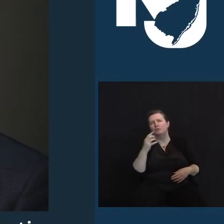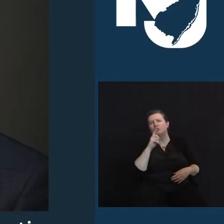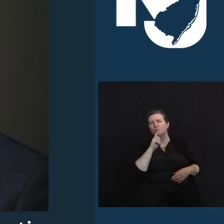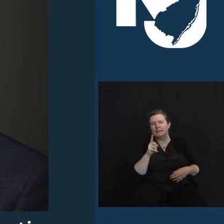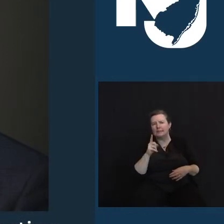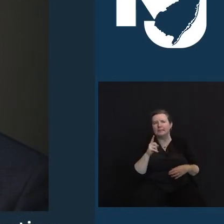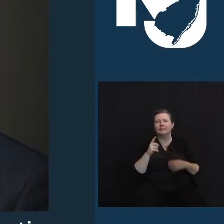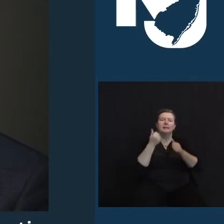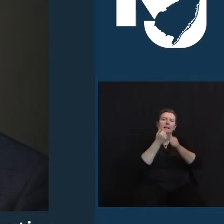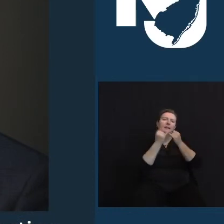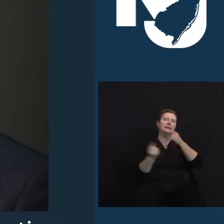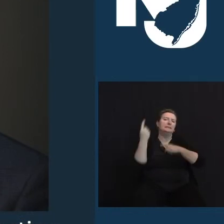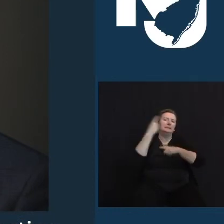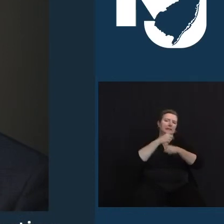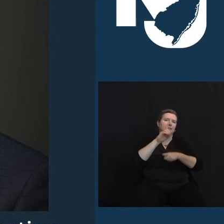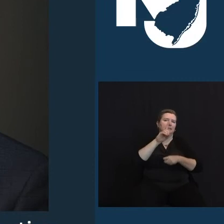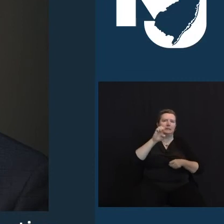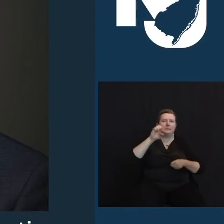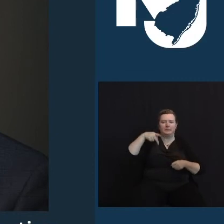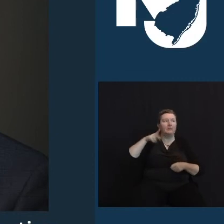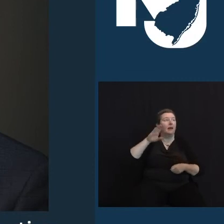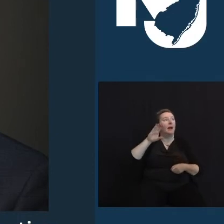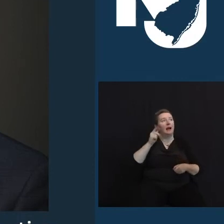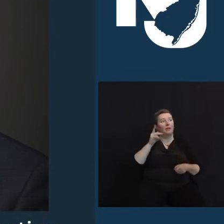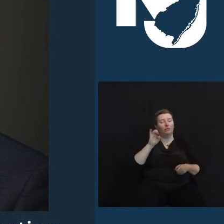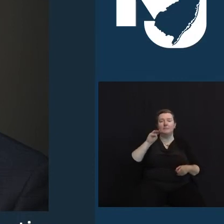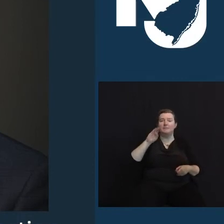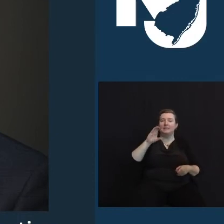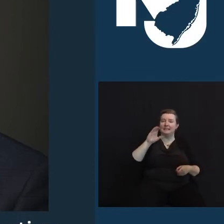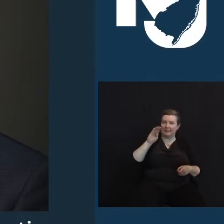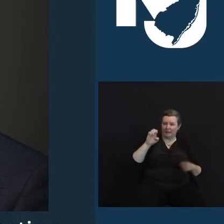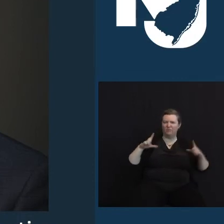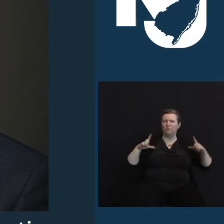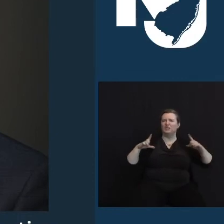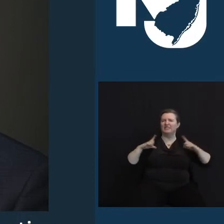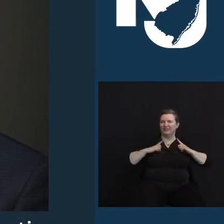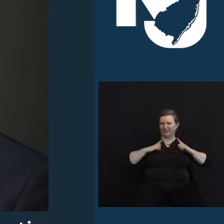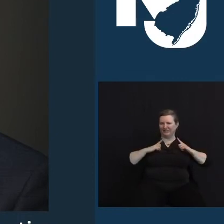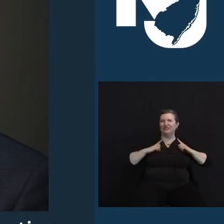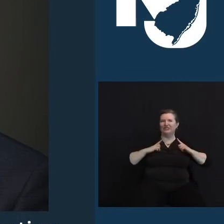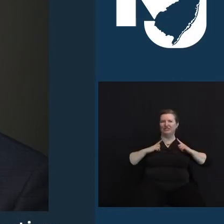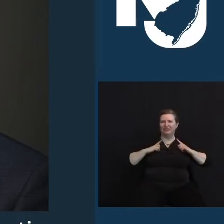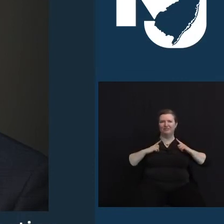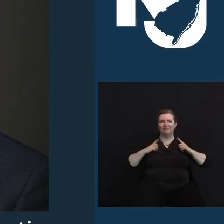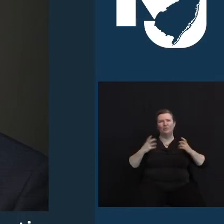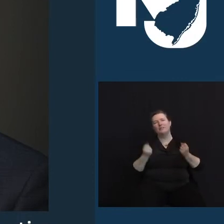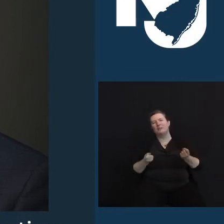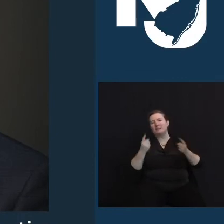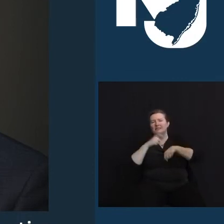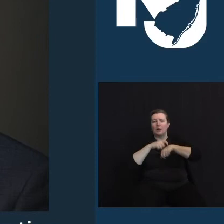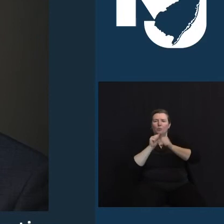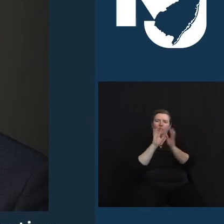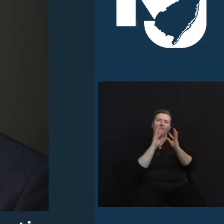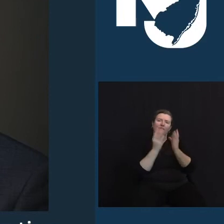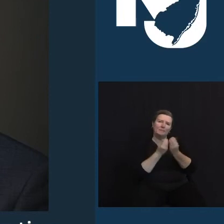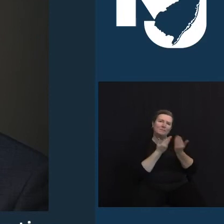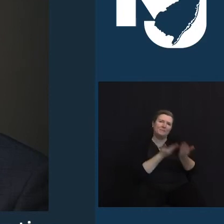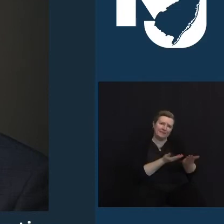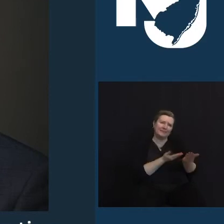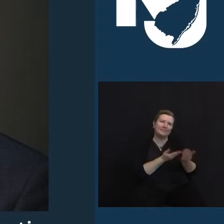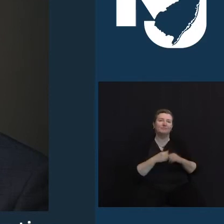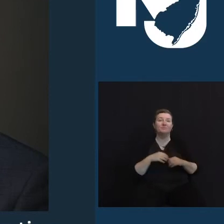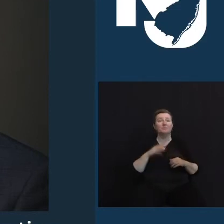Environmental Protection, Catherine McCabe, before she retires to spend time with her family. I'm pleased to announce today that the guy